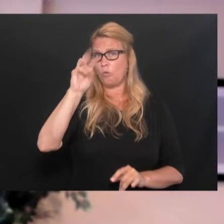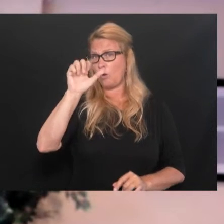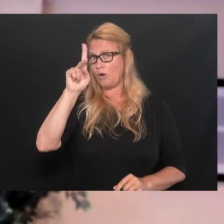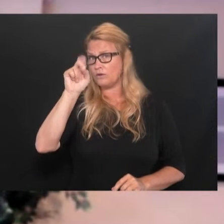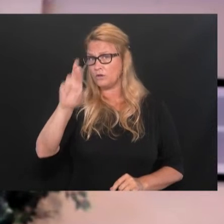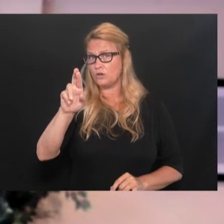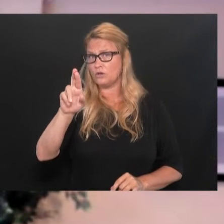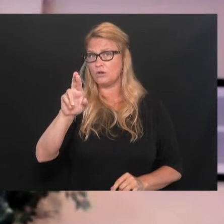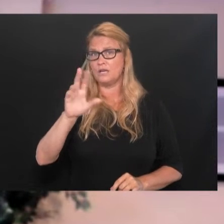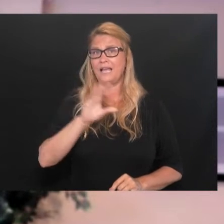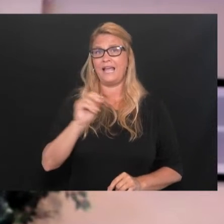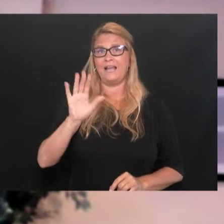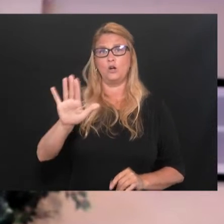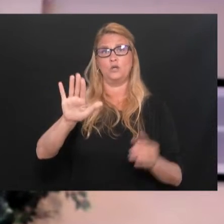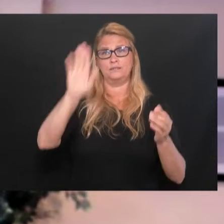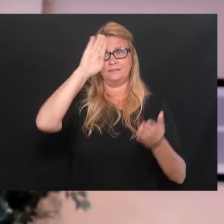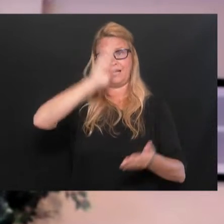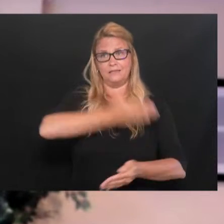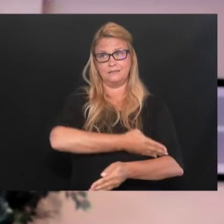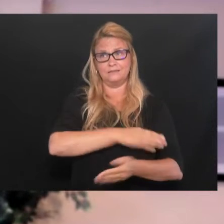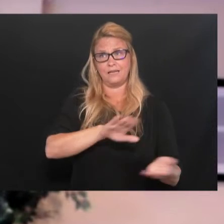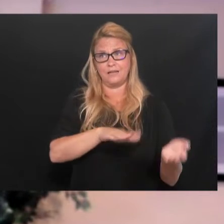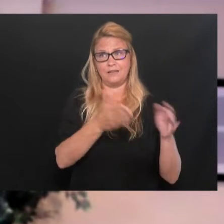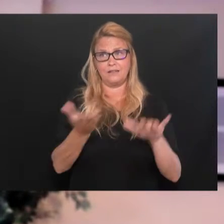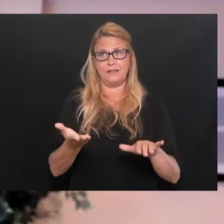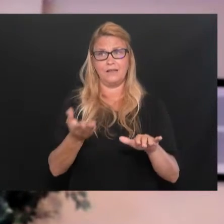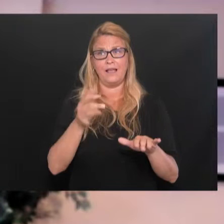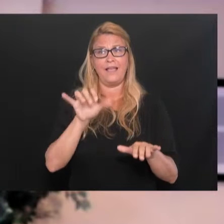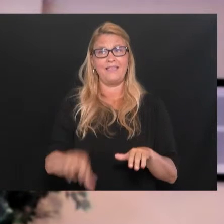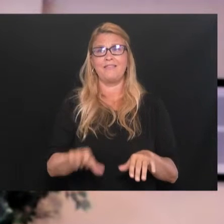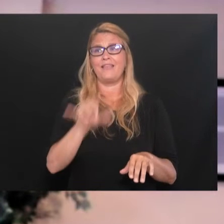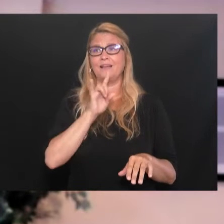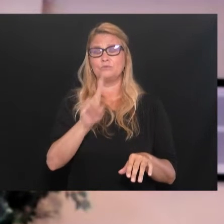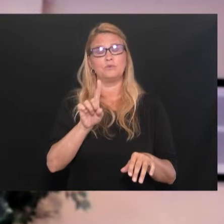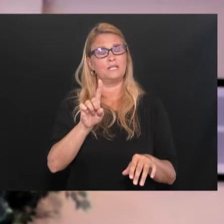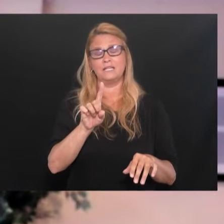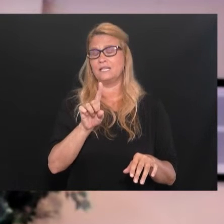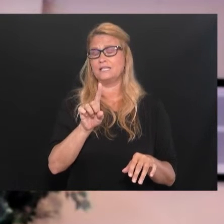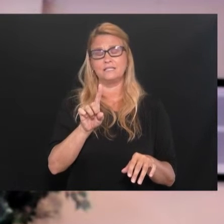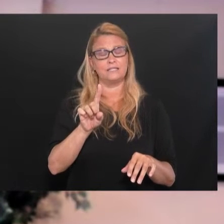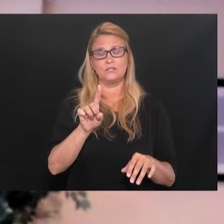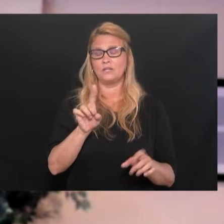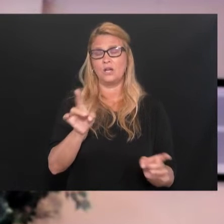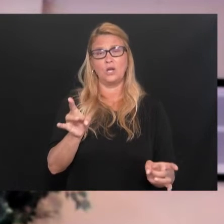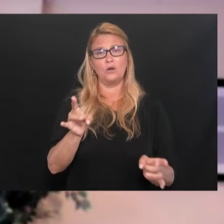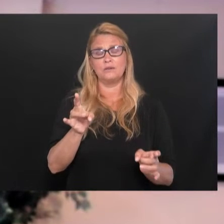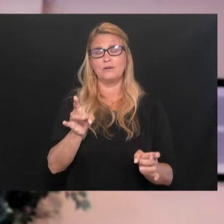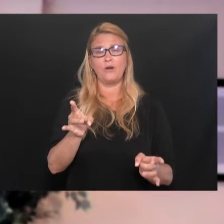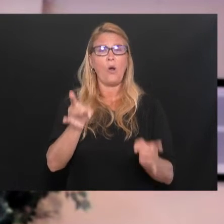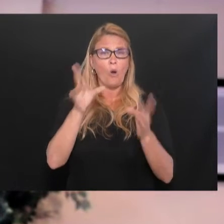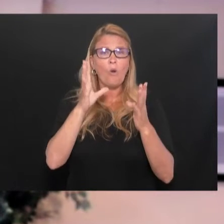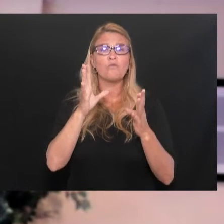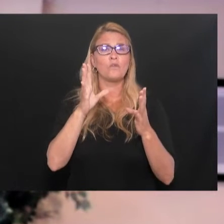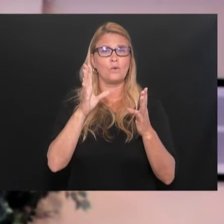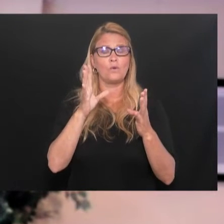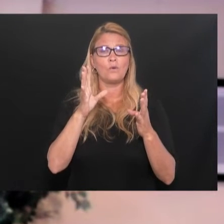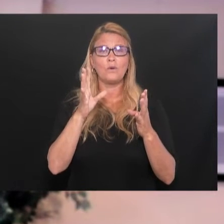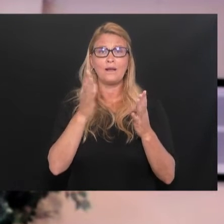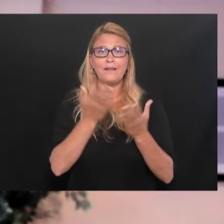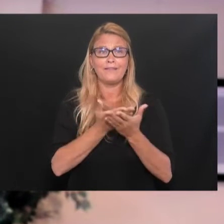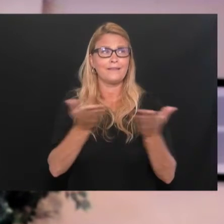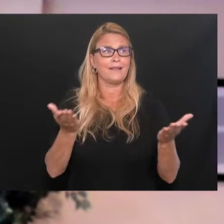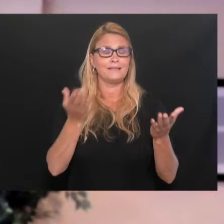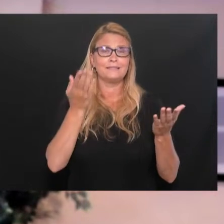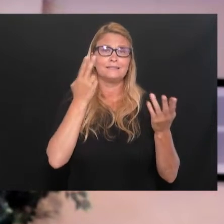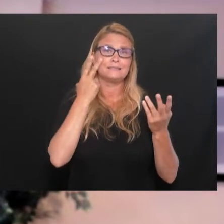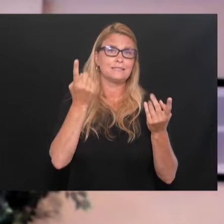and losing her son. That is always just a tragic event to have a young